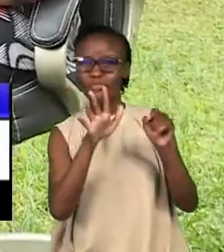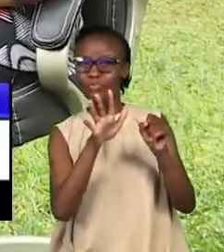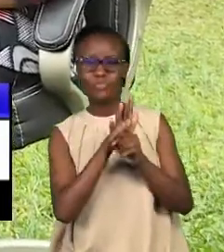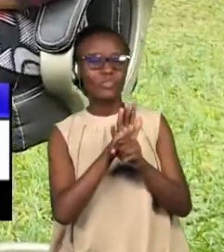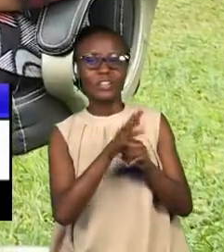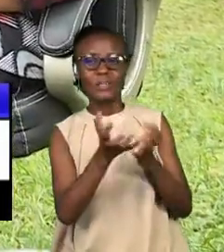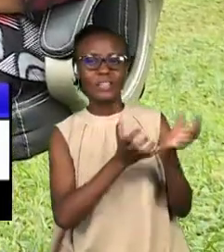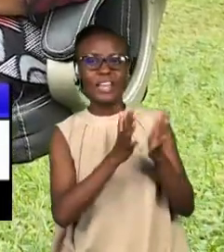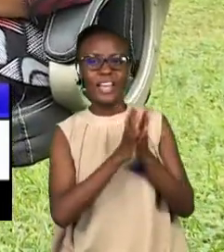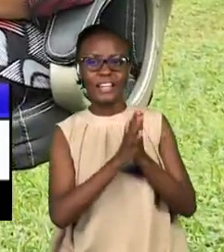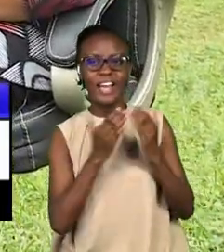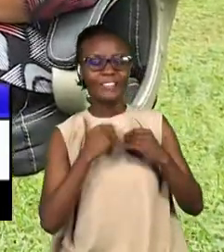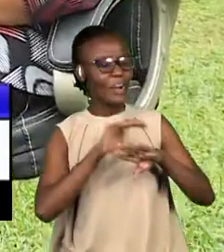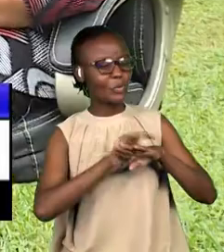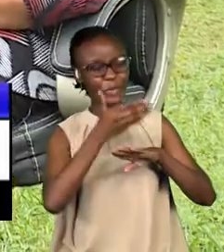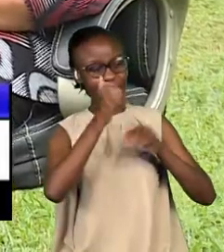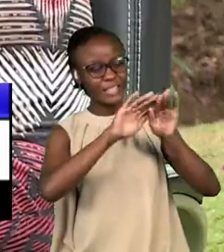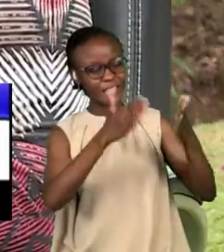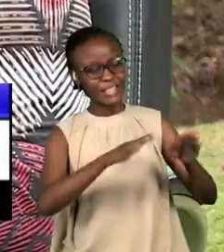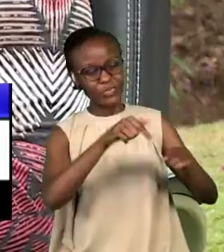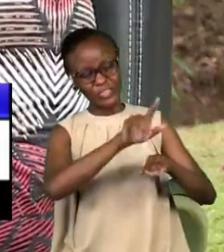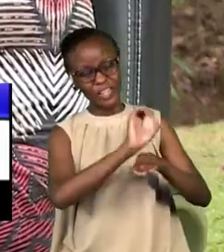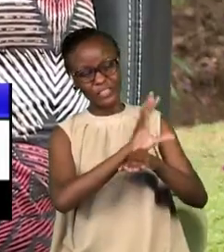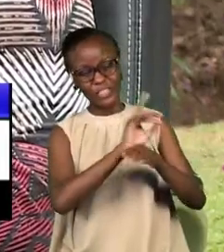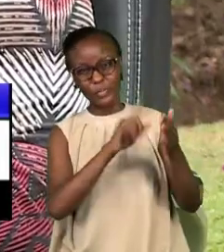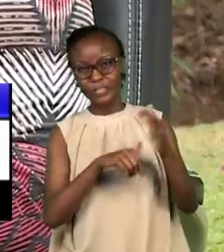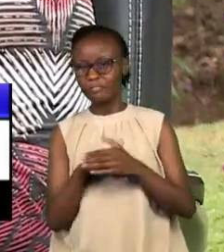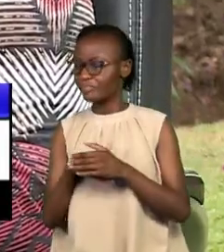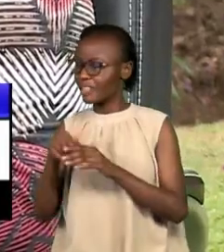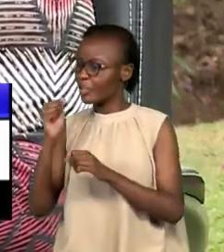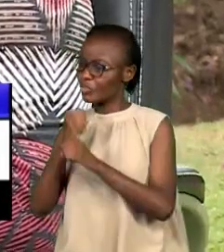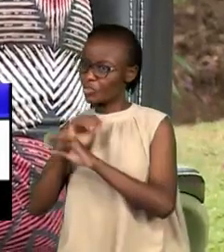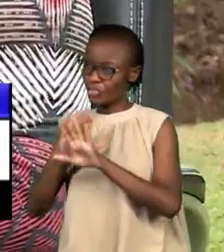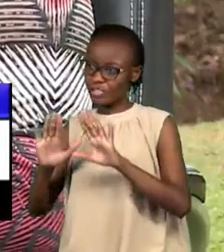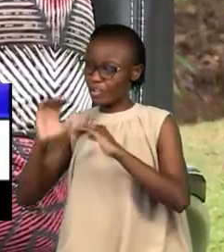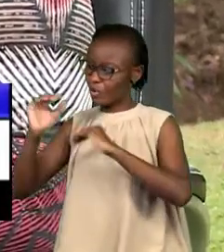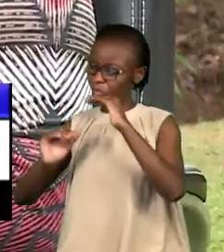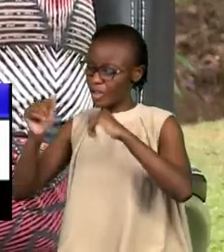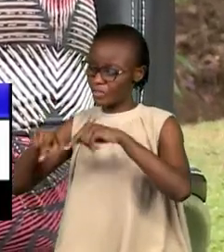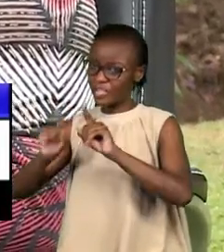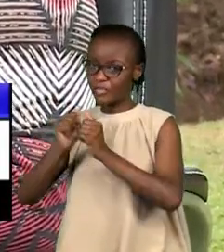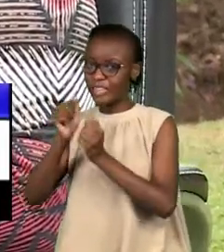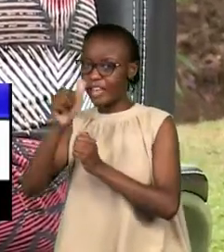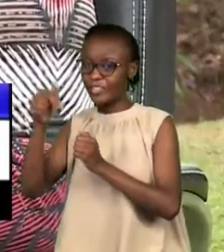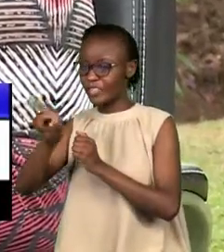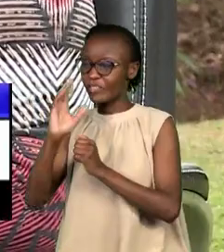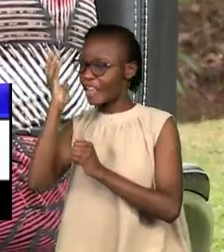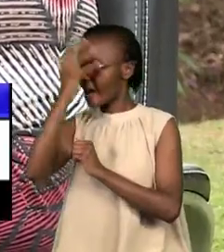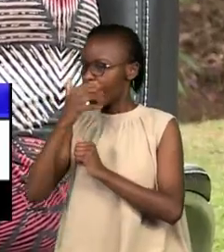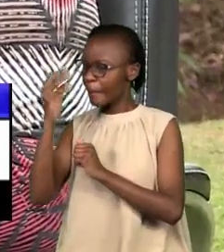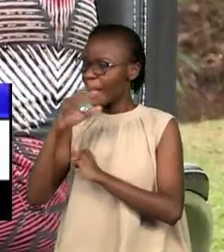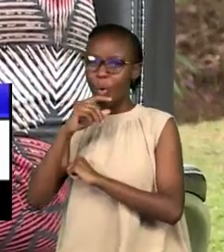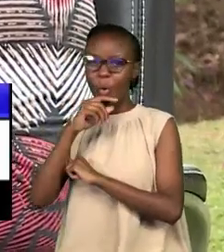nice Mercedes like yours. Yes. What advice do you have for her? Don't compare yourself with others. You are beautifully and